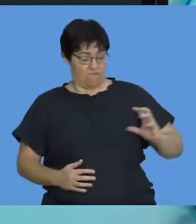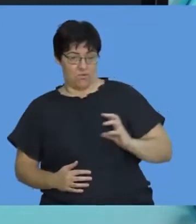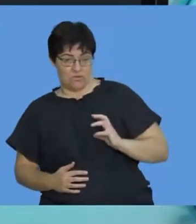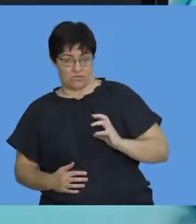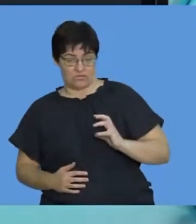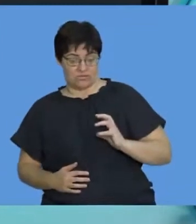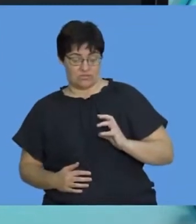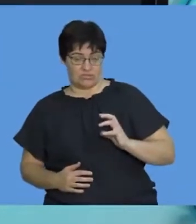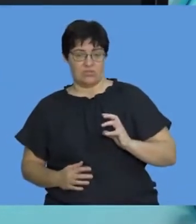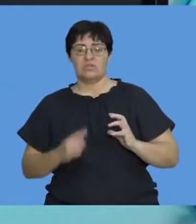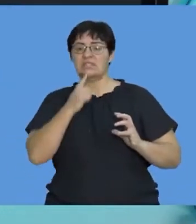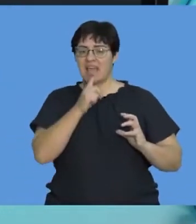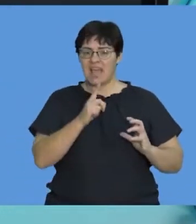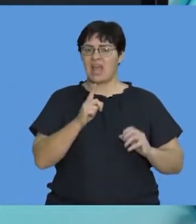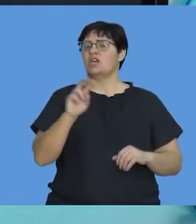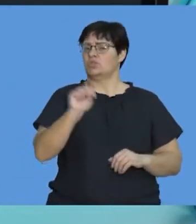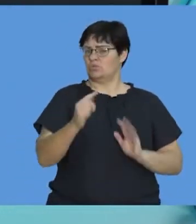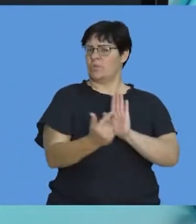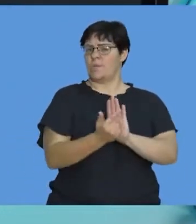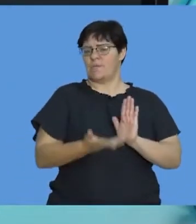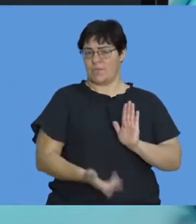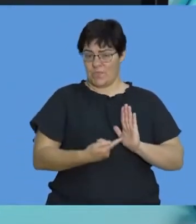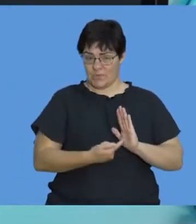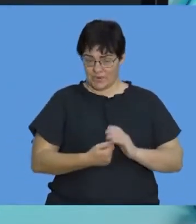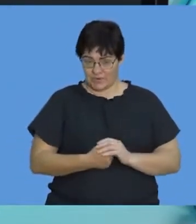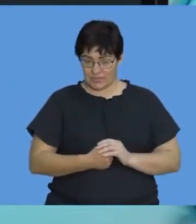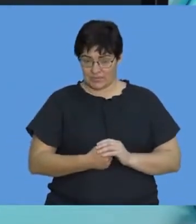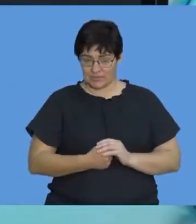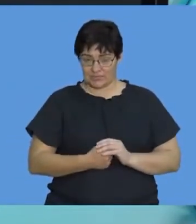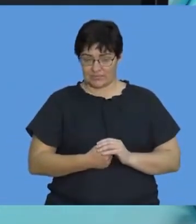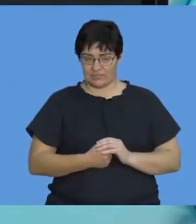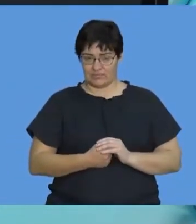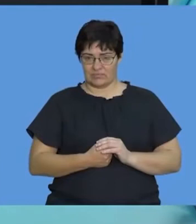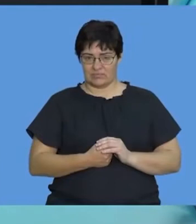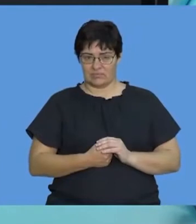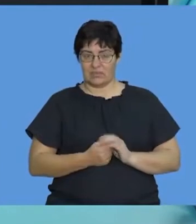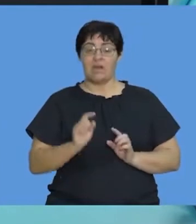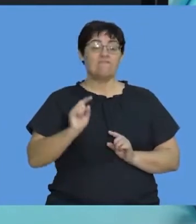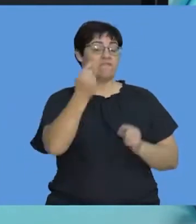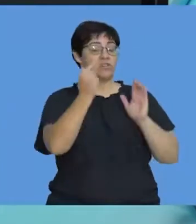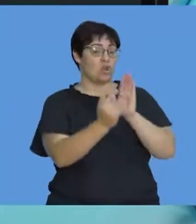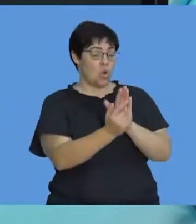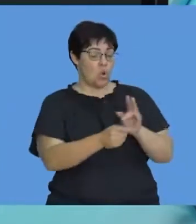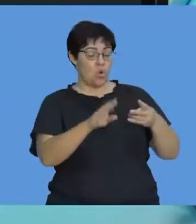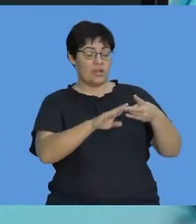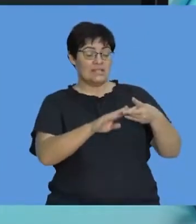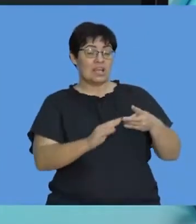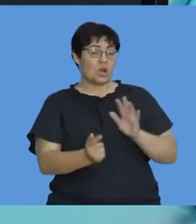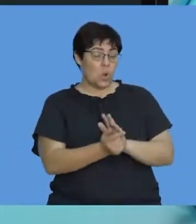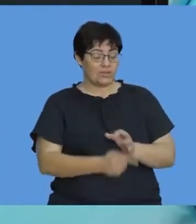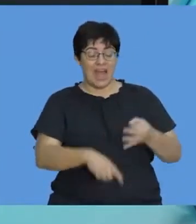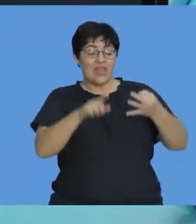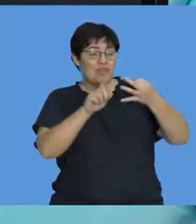talking about Newton's laws, okay? And Newton's first law, second law, and third